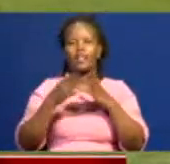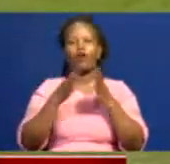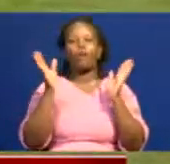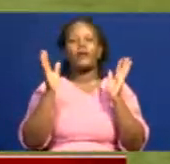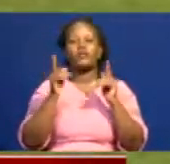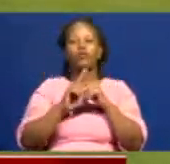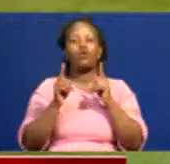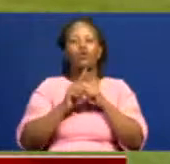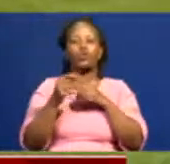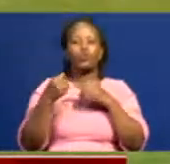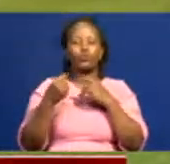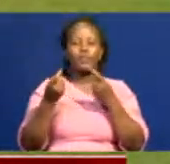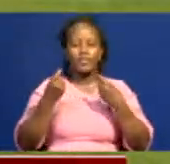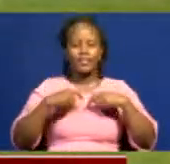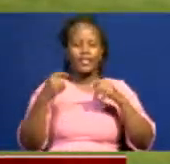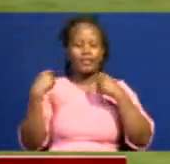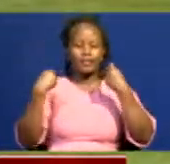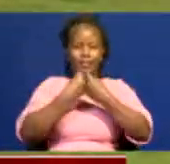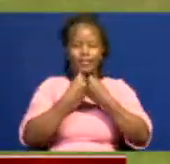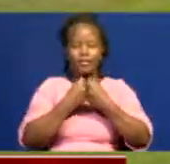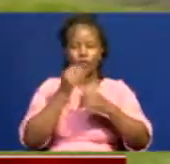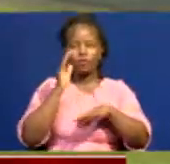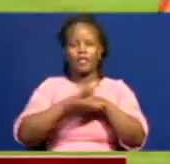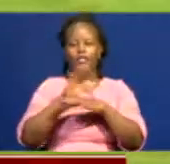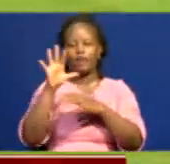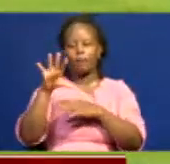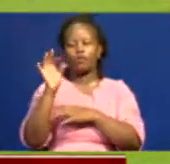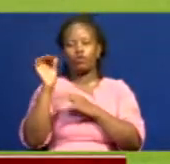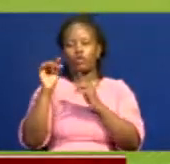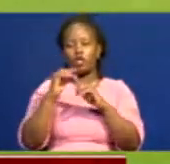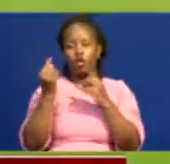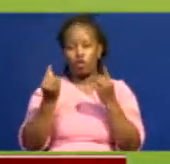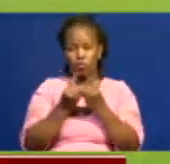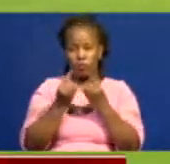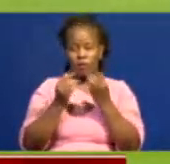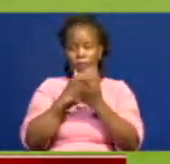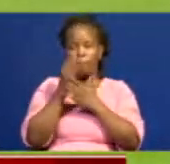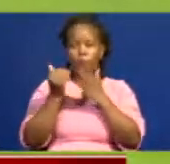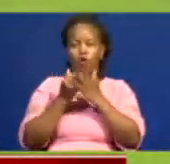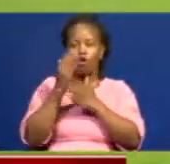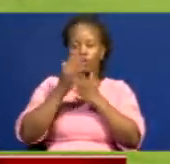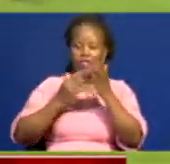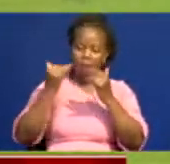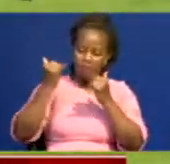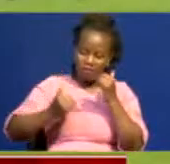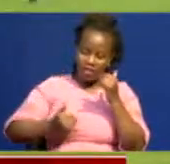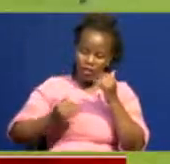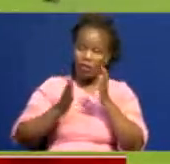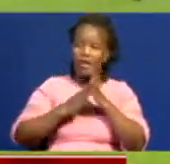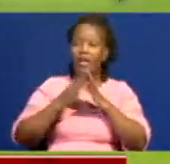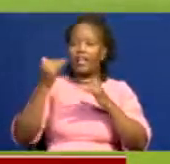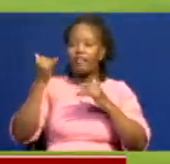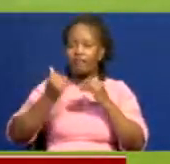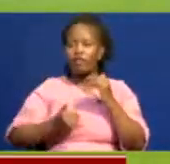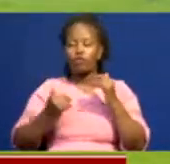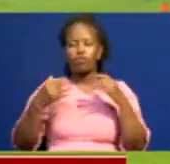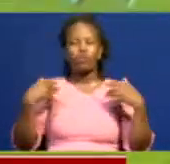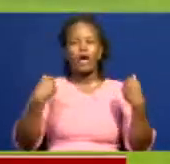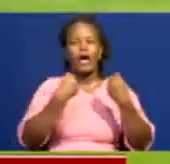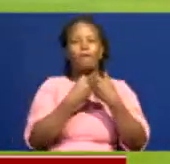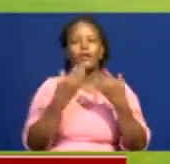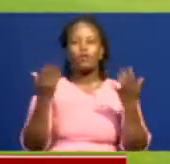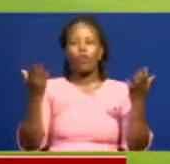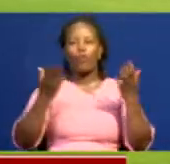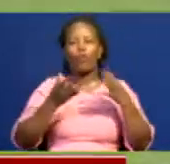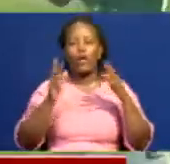will be battling to get at least a point in the group. All semi-final matches and the final will be played in Kisumu. The matches will